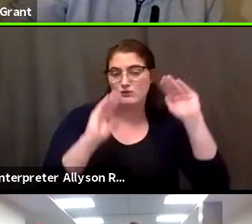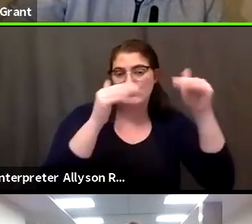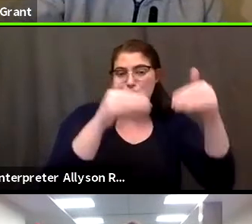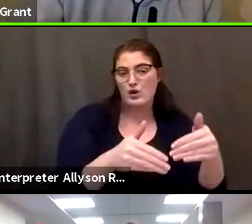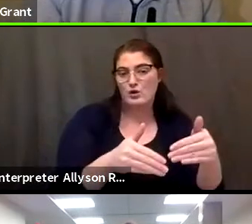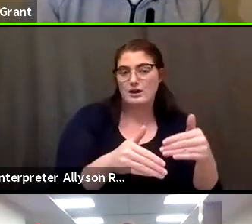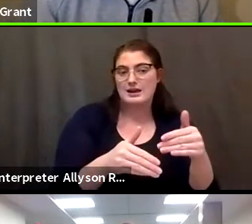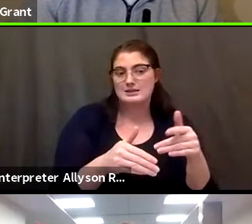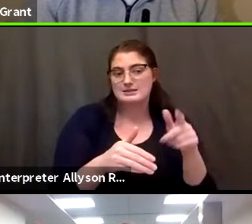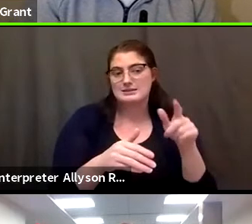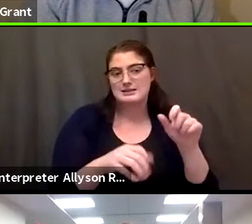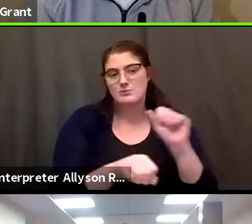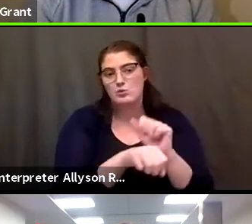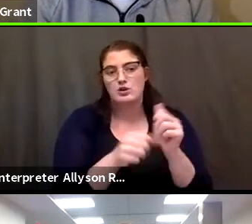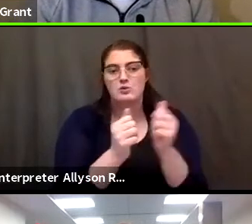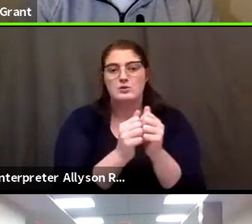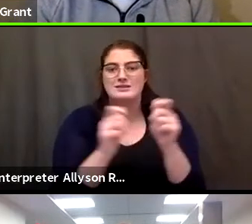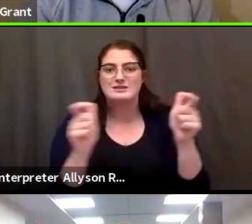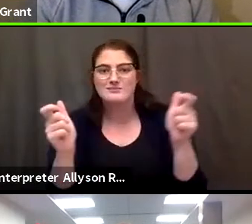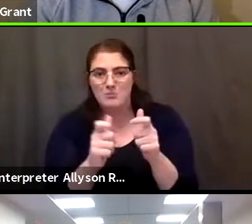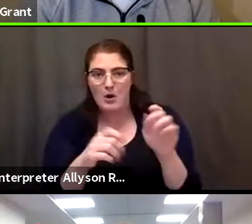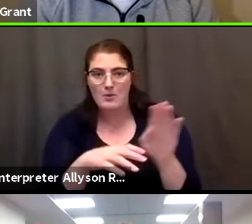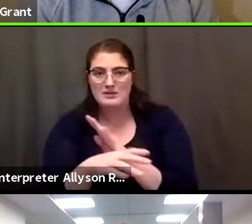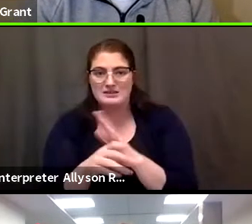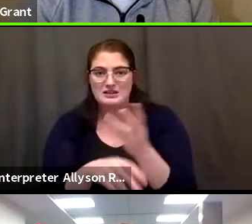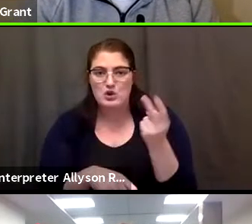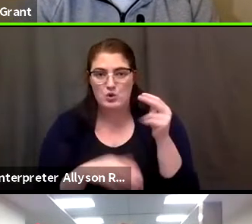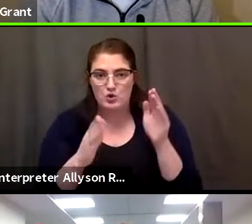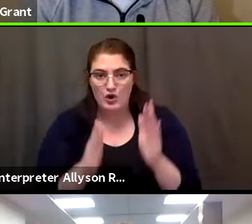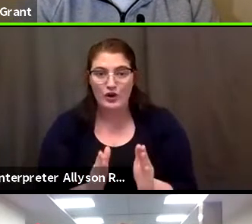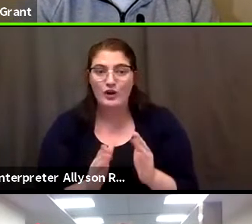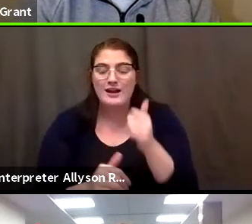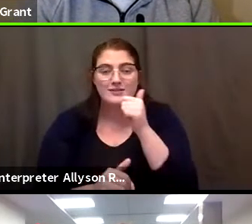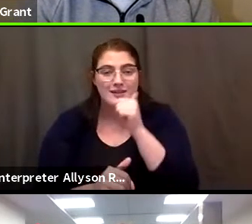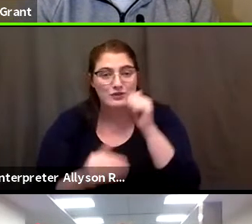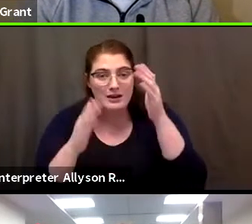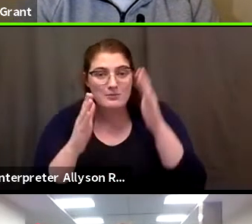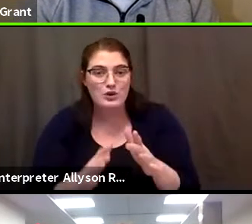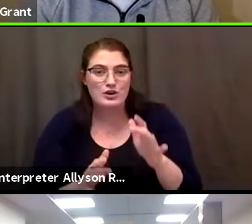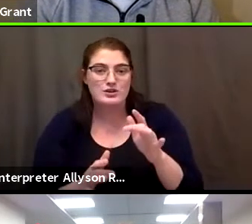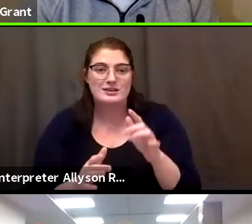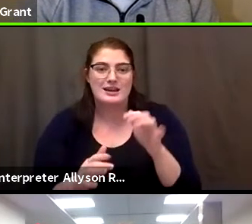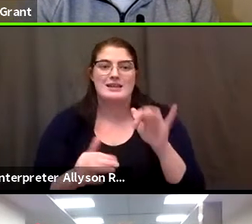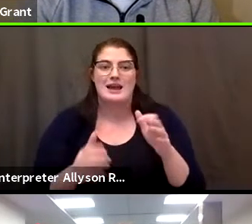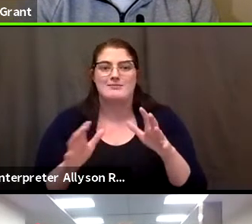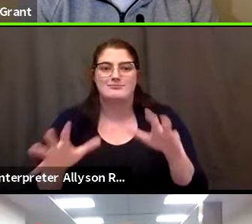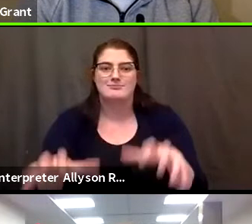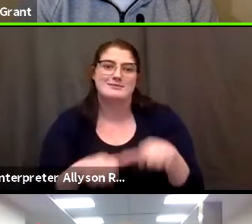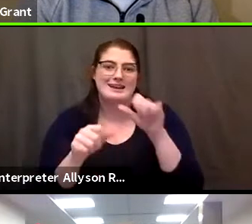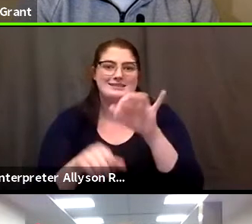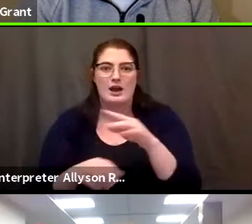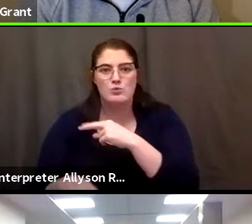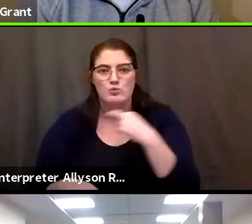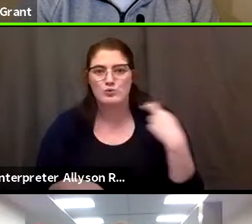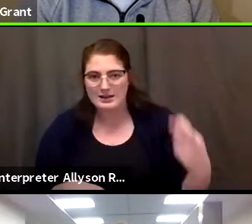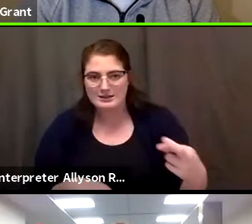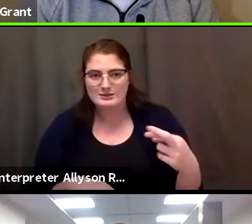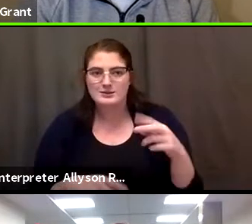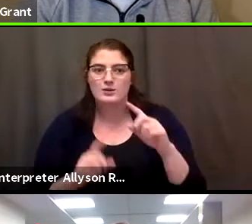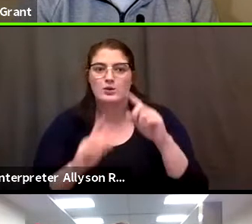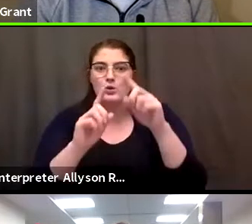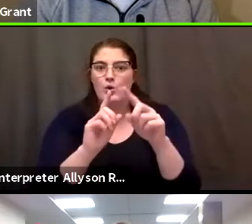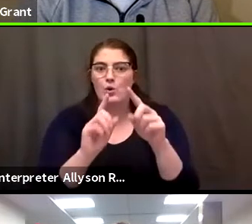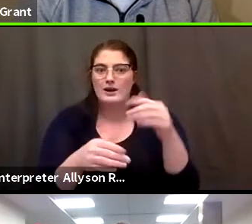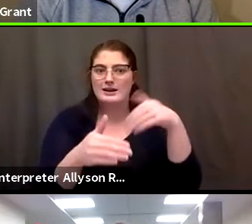on the small business owner, the everyday person who takes that risk of going out into business. And